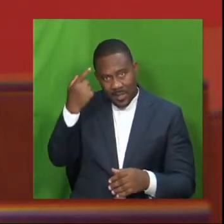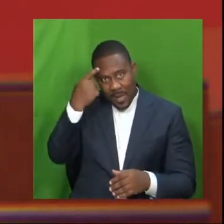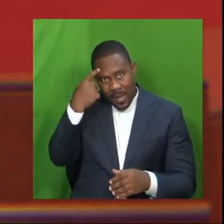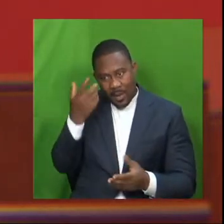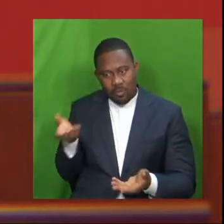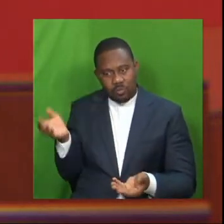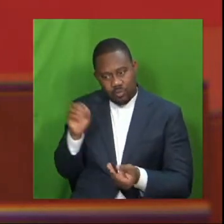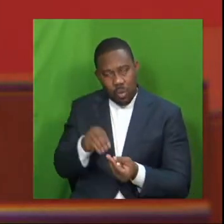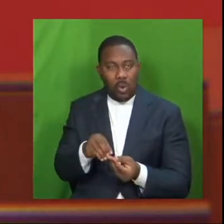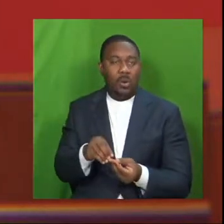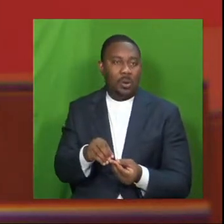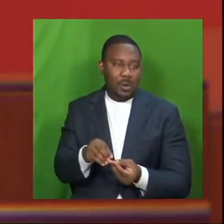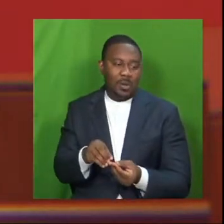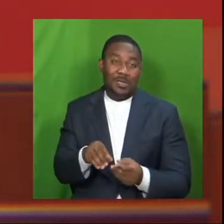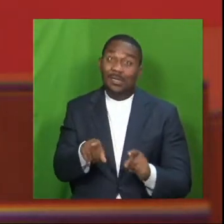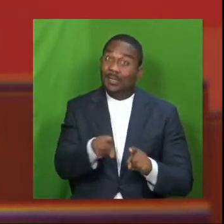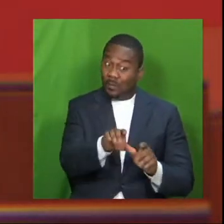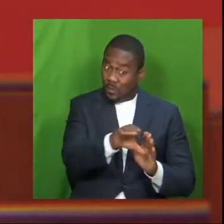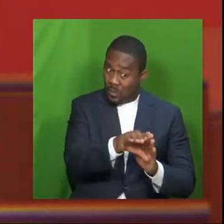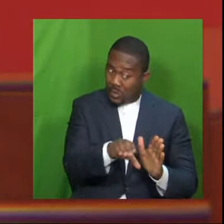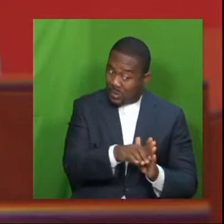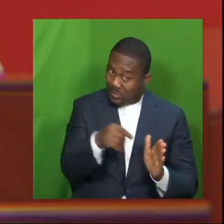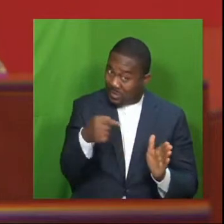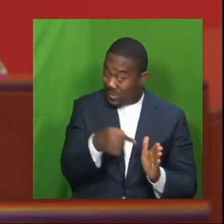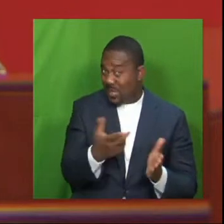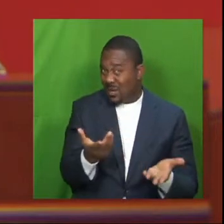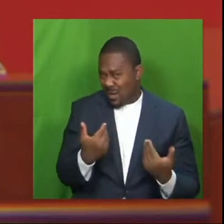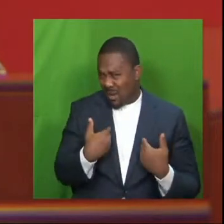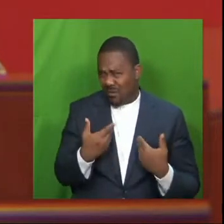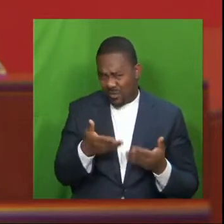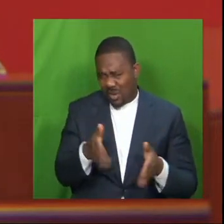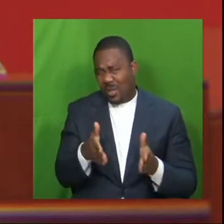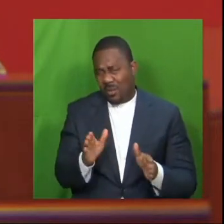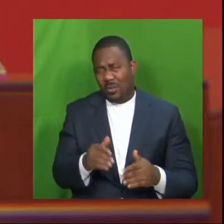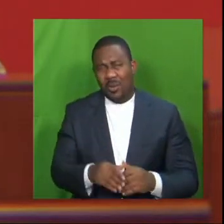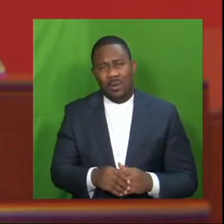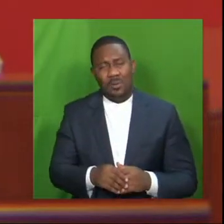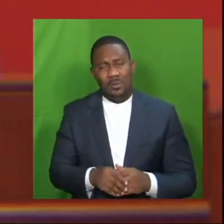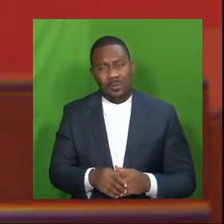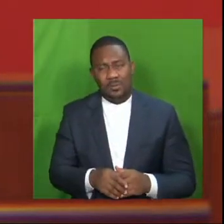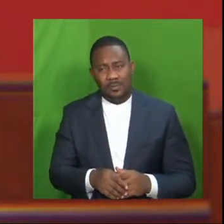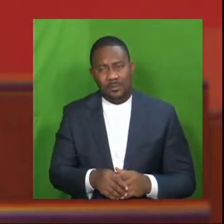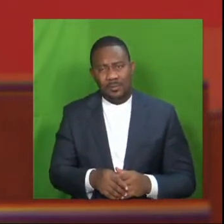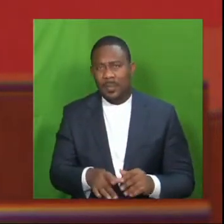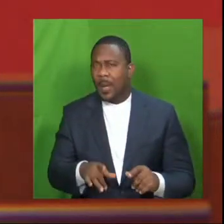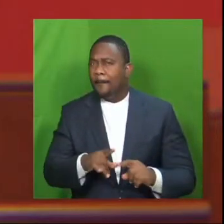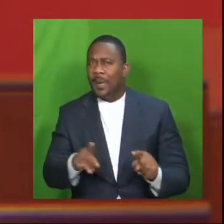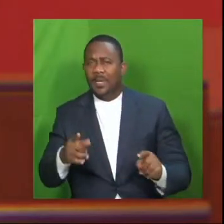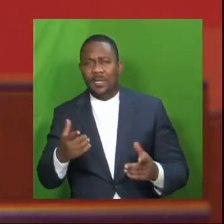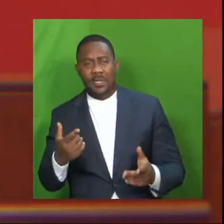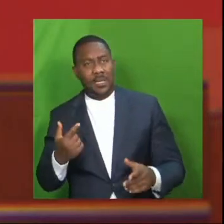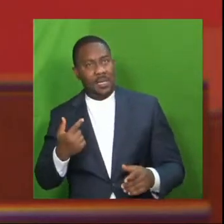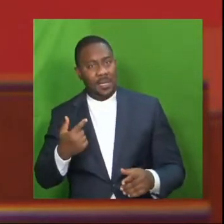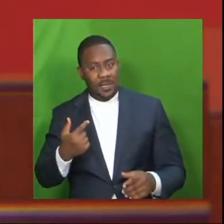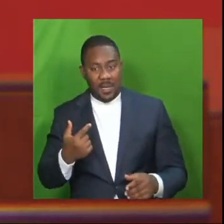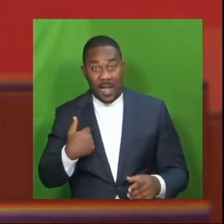Parliament where we can fill in the gap. But I want us to do that